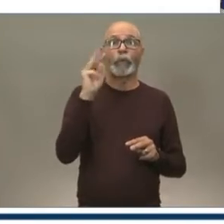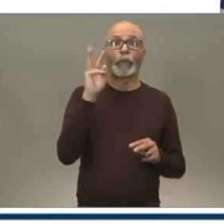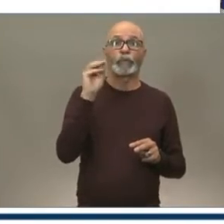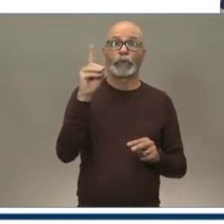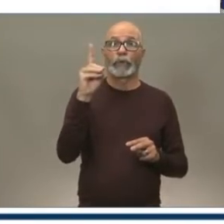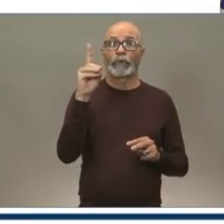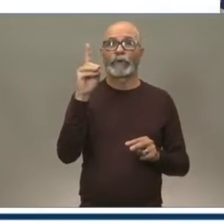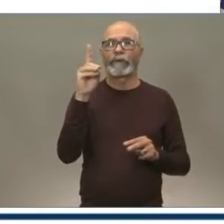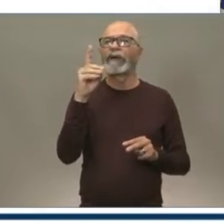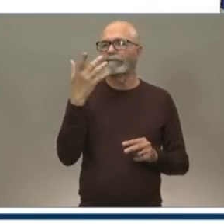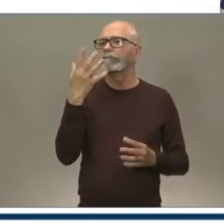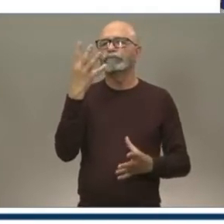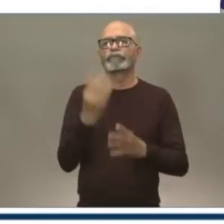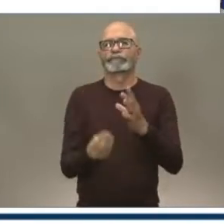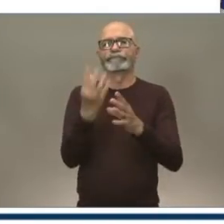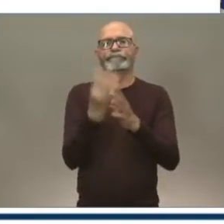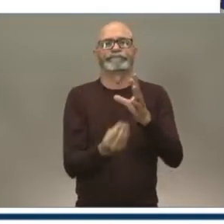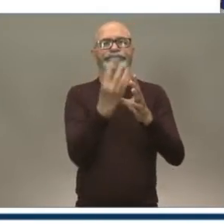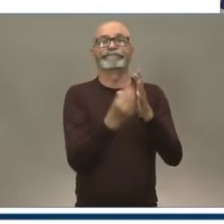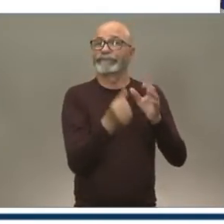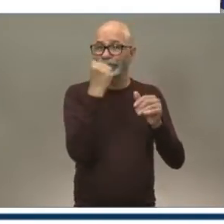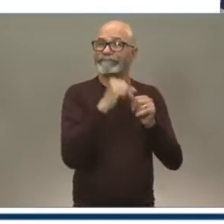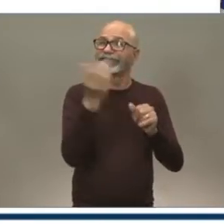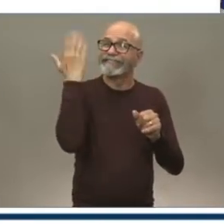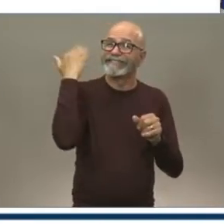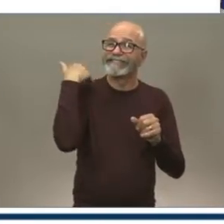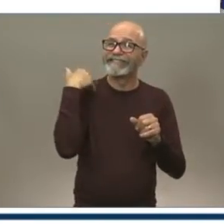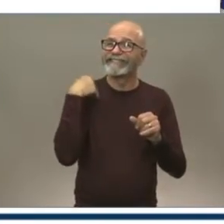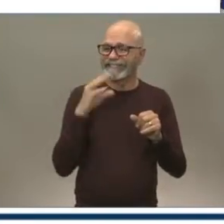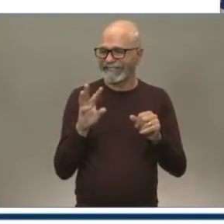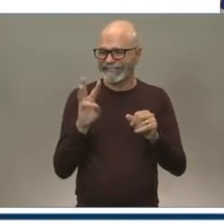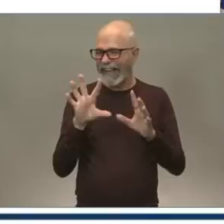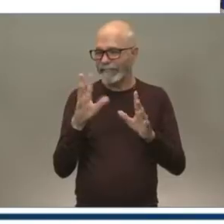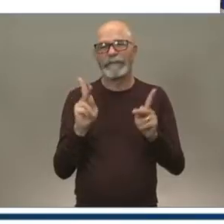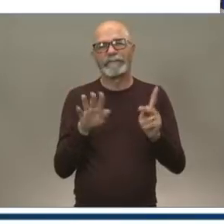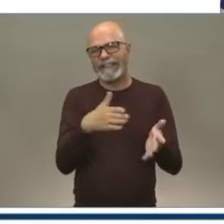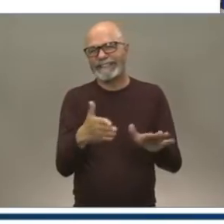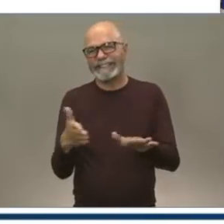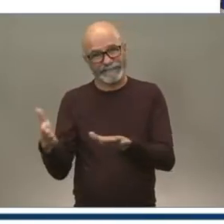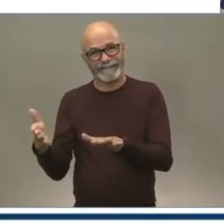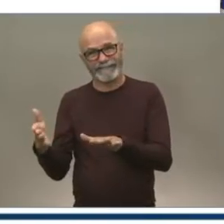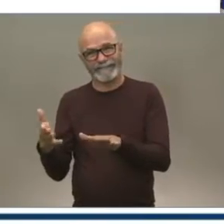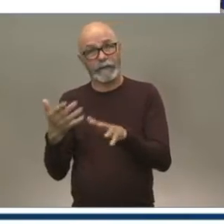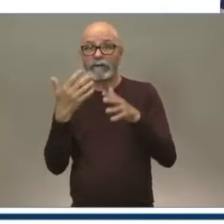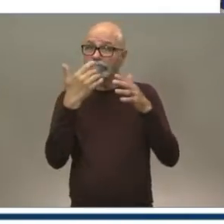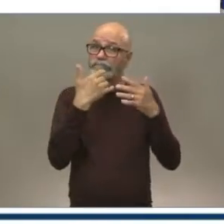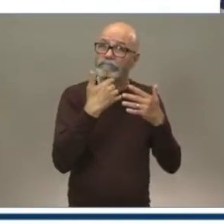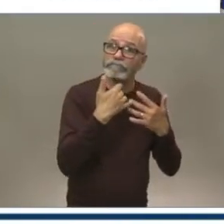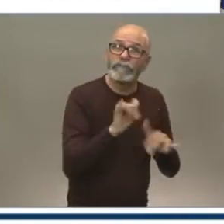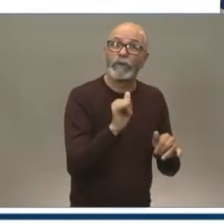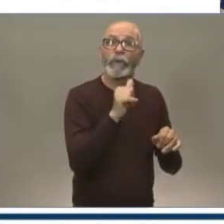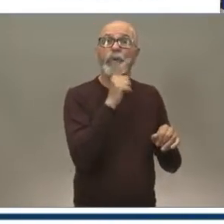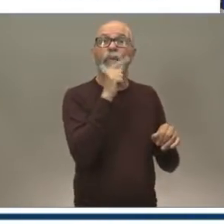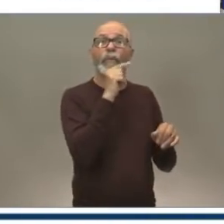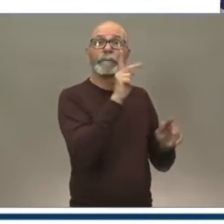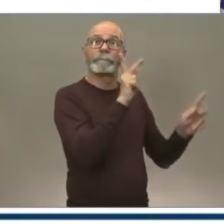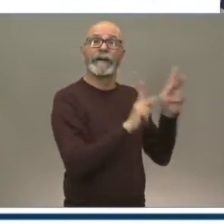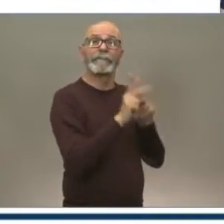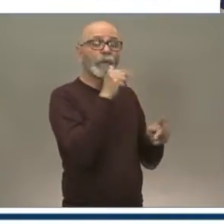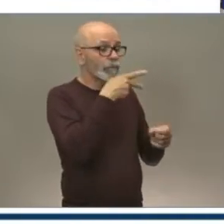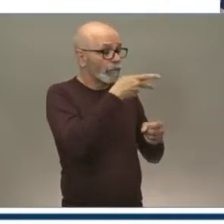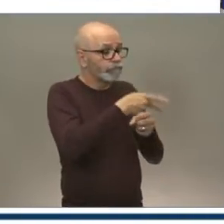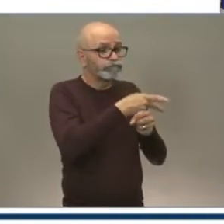if long-term care workers, if it's still allowed in the province for them to work at multiple different locations, say either of the